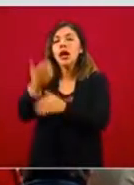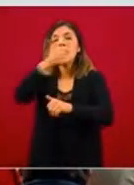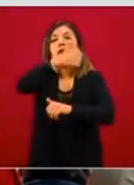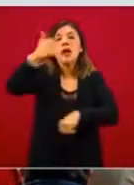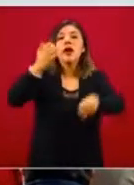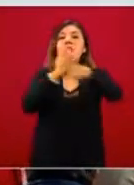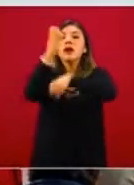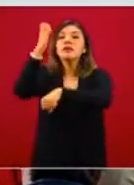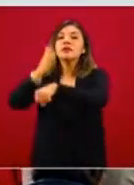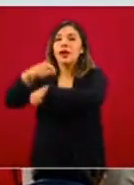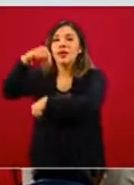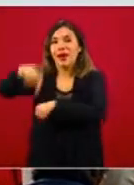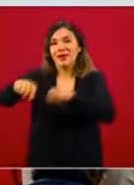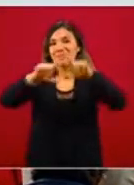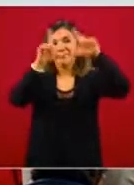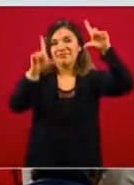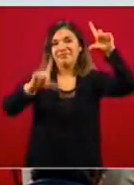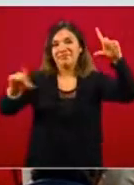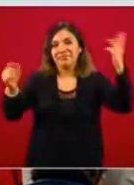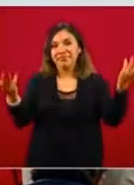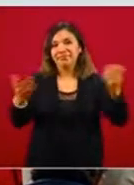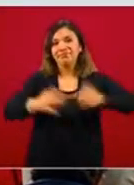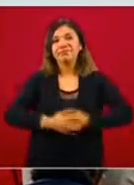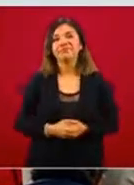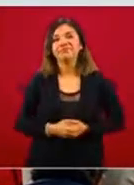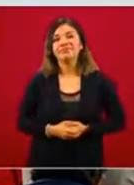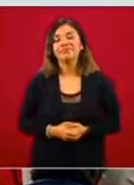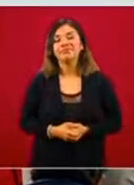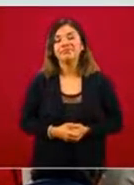levels in each state in our gorgeous republic.